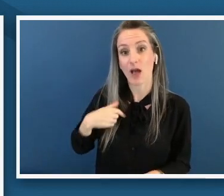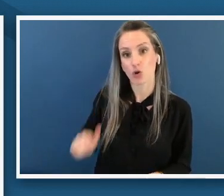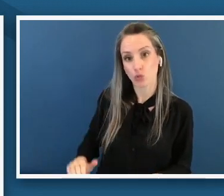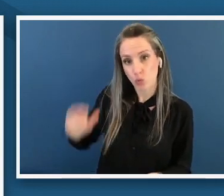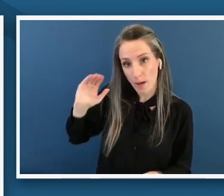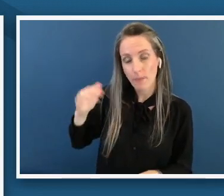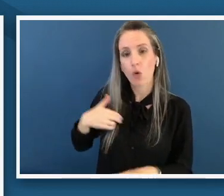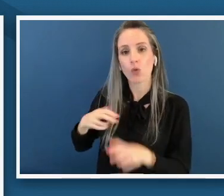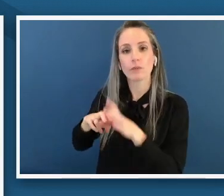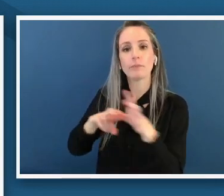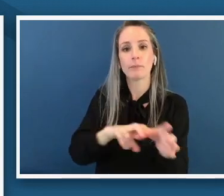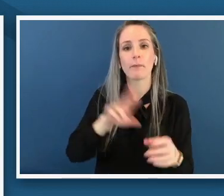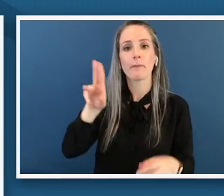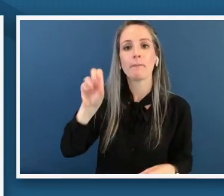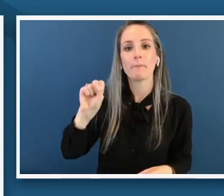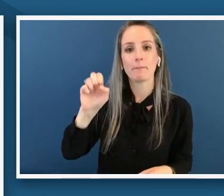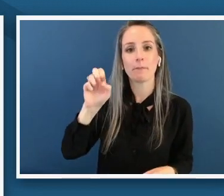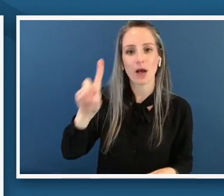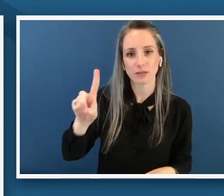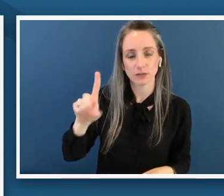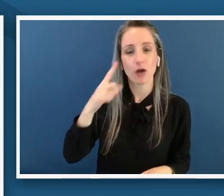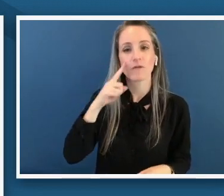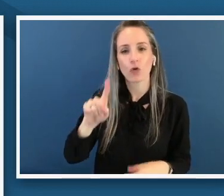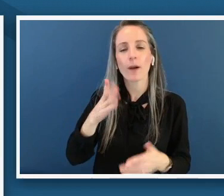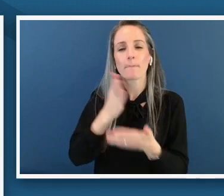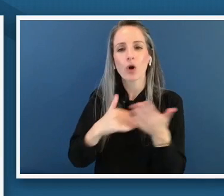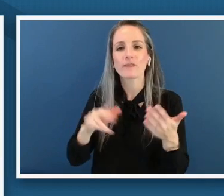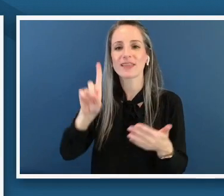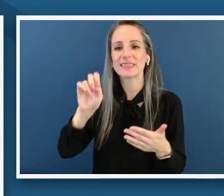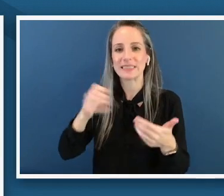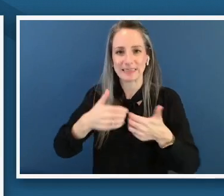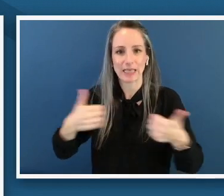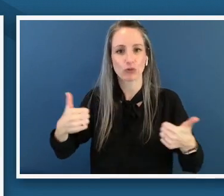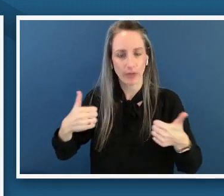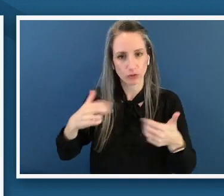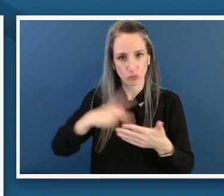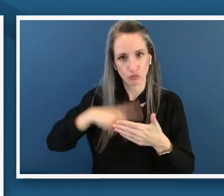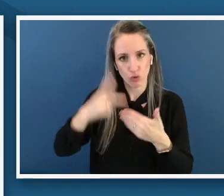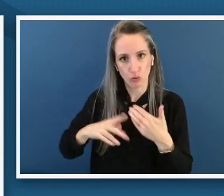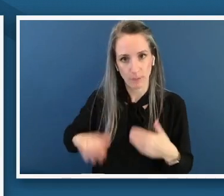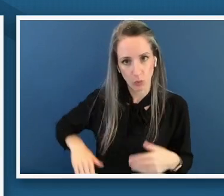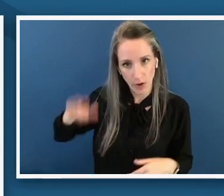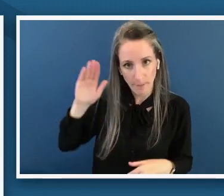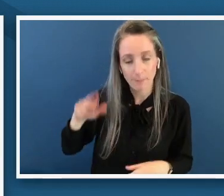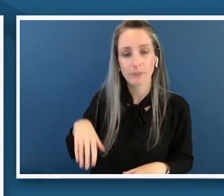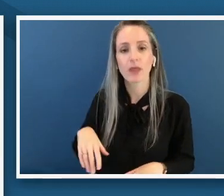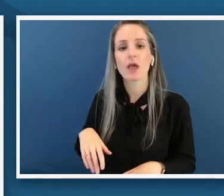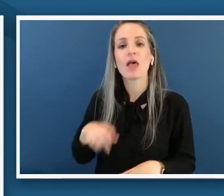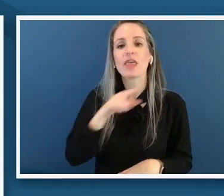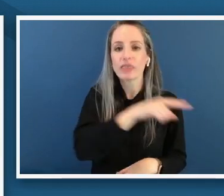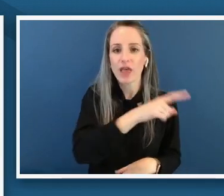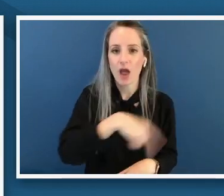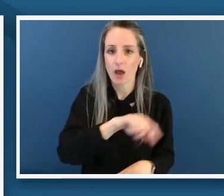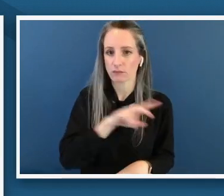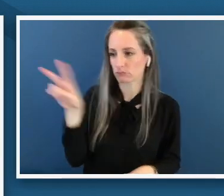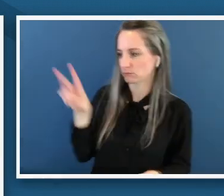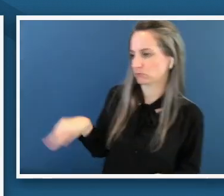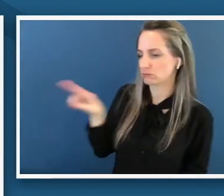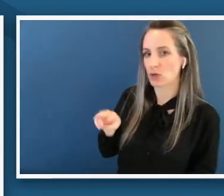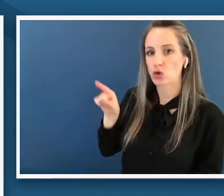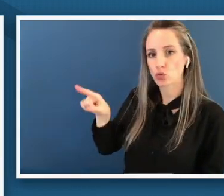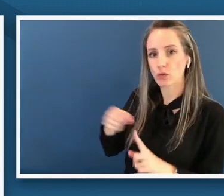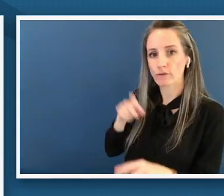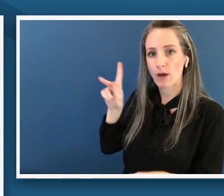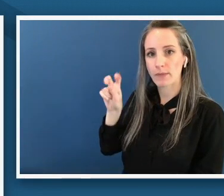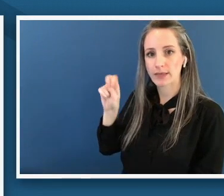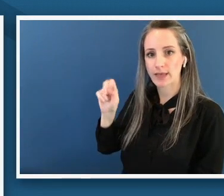of the desegregation program. And so I had some of that same thing. Well, they're from Kinloch, and this expectation is this or this thing that, well,